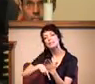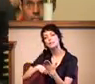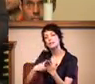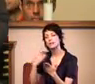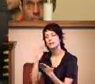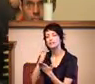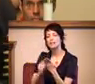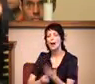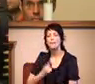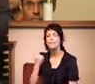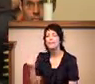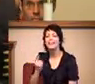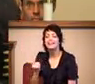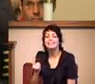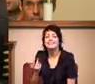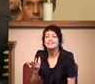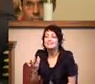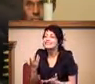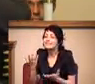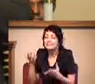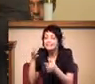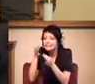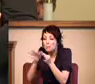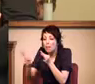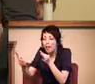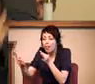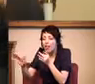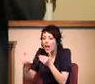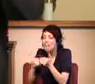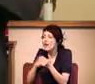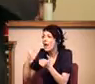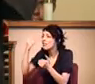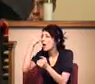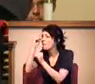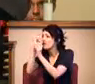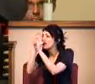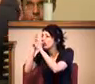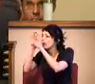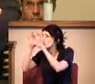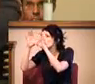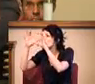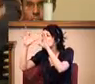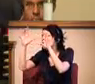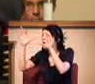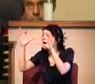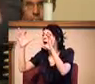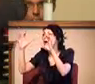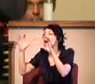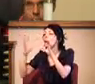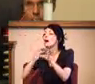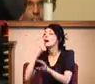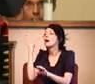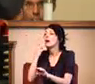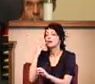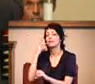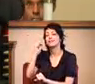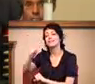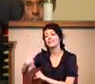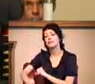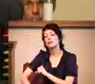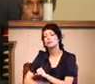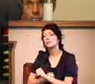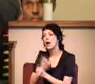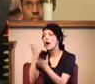Something so simple. I have had that vision for years. I want to see a